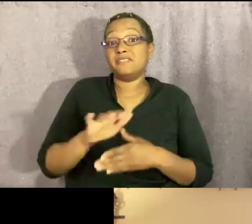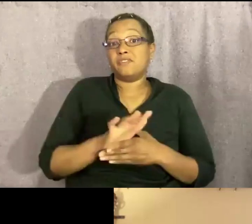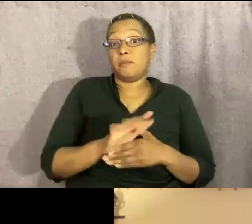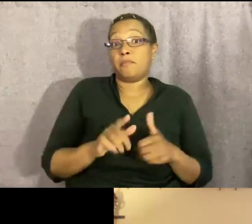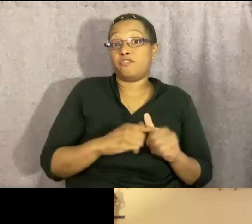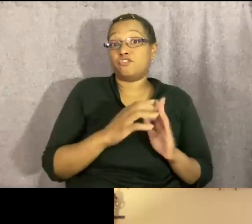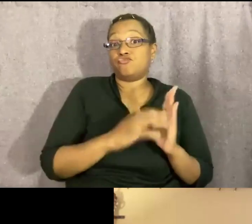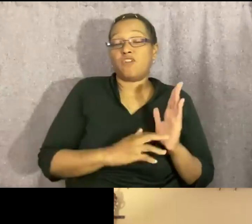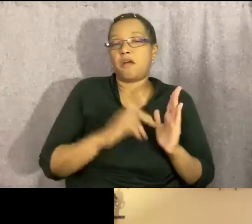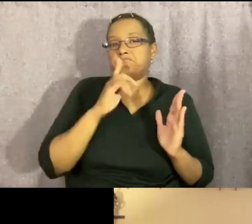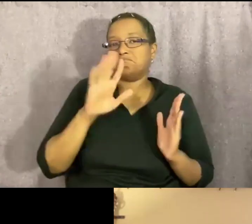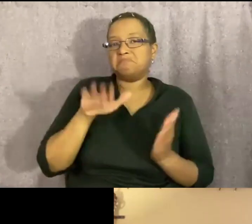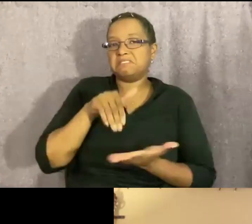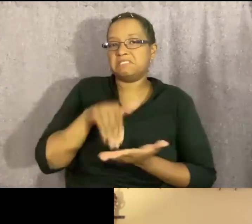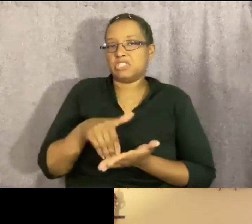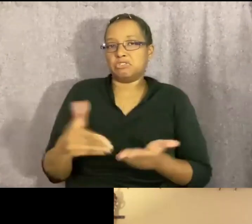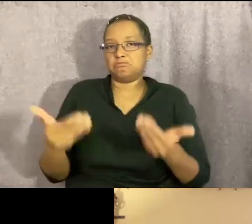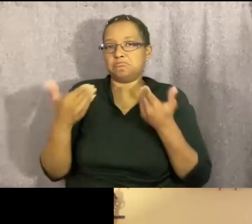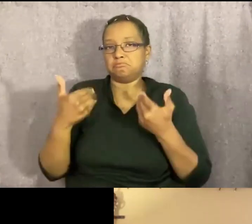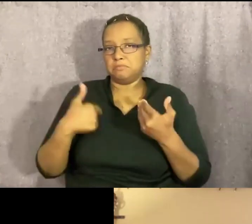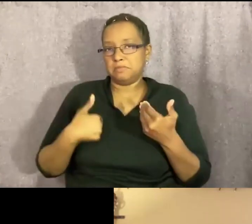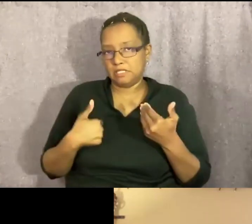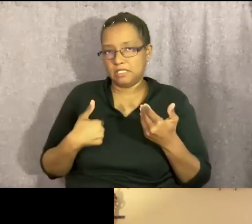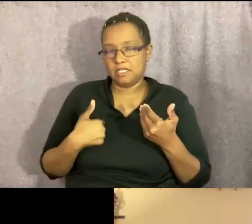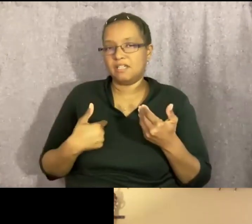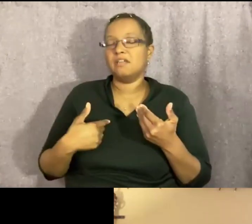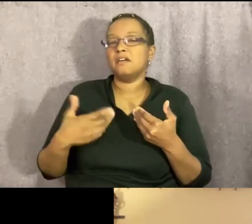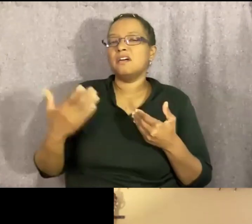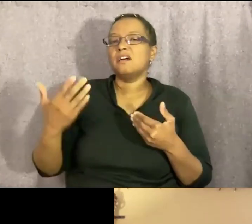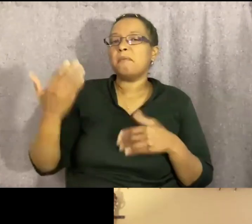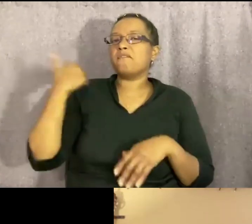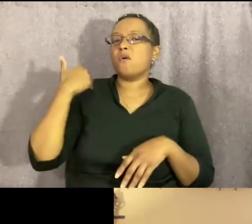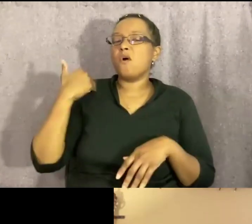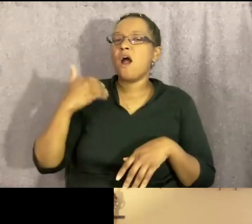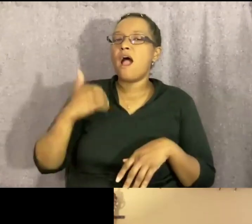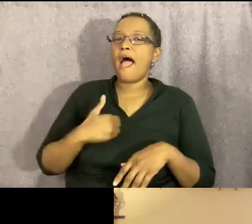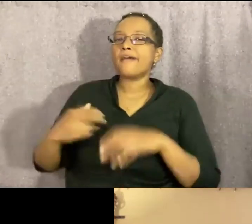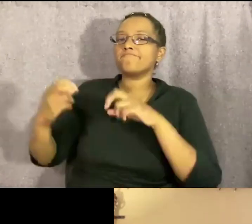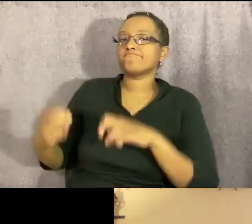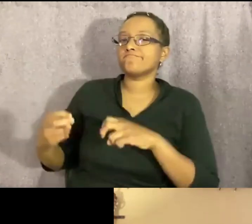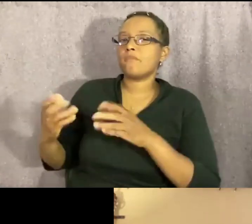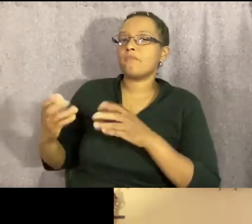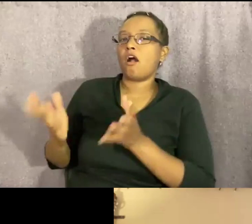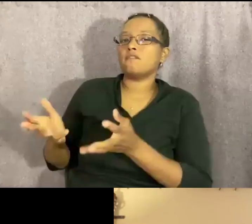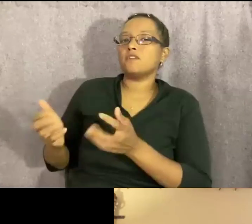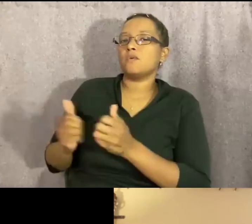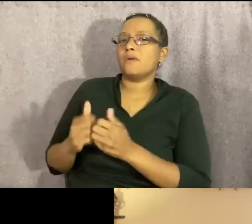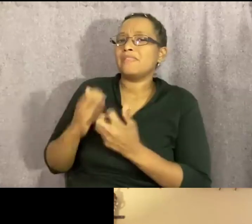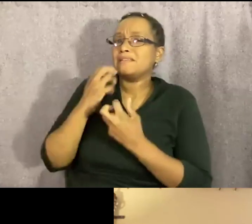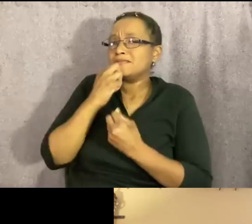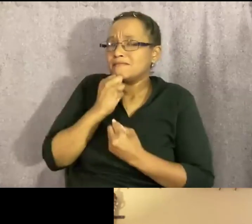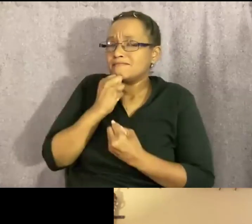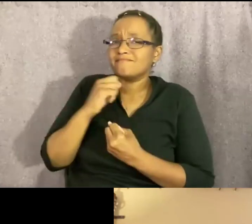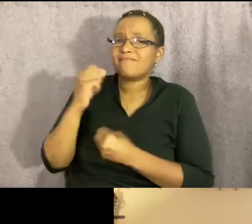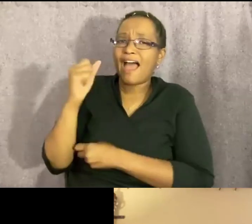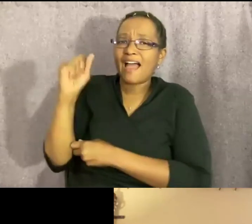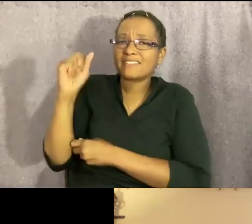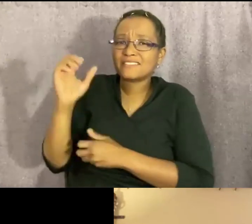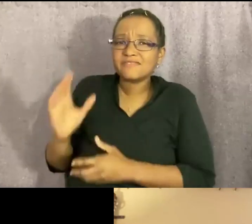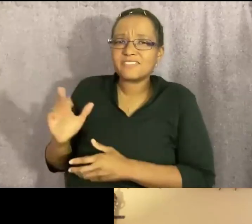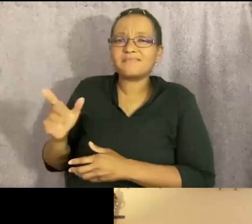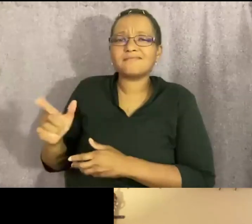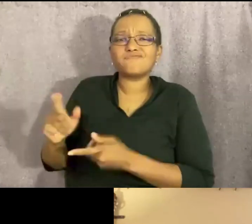your work, I'm seeing a duality of, and by all of you, I mean the panel and the fellows